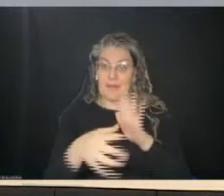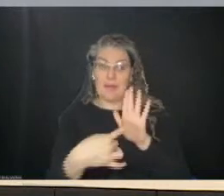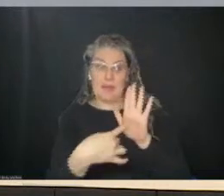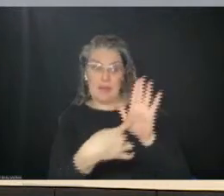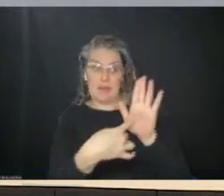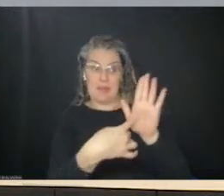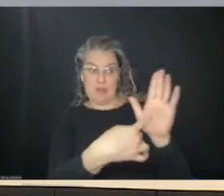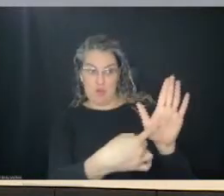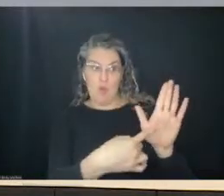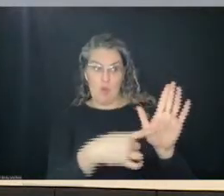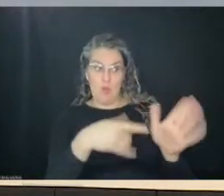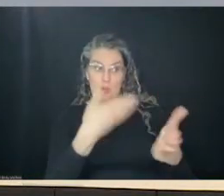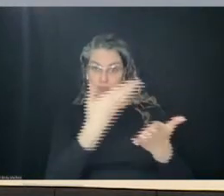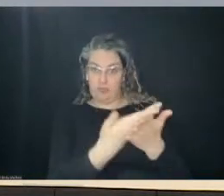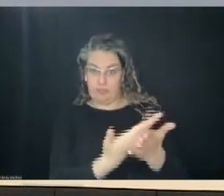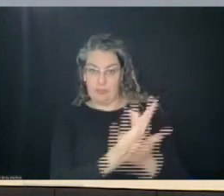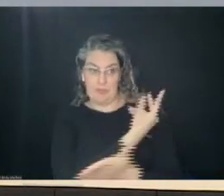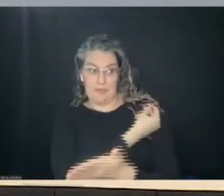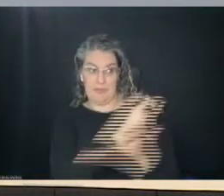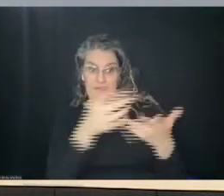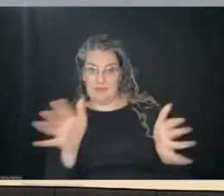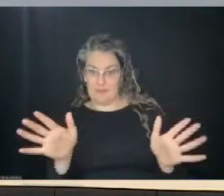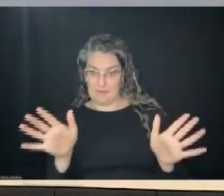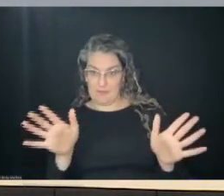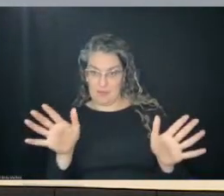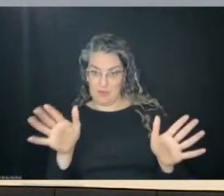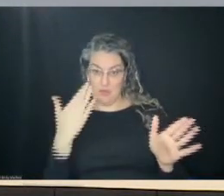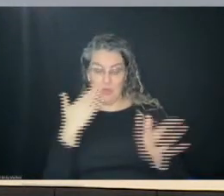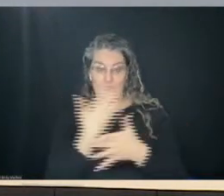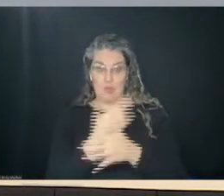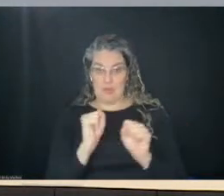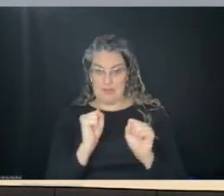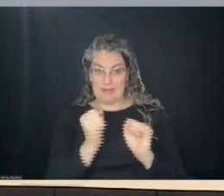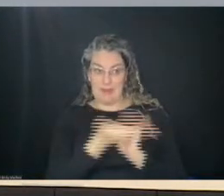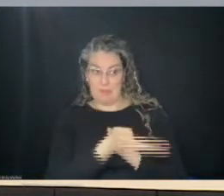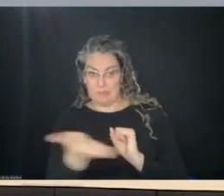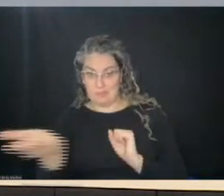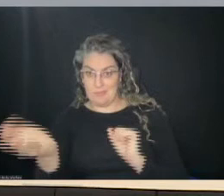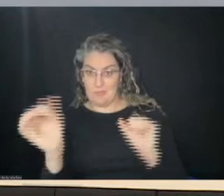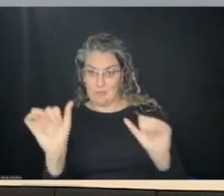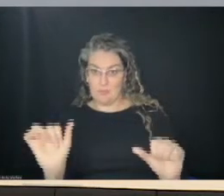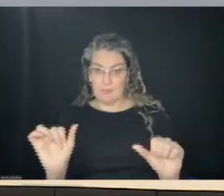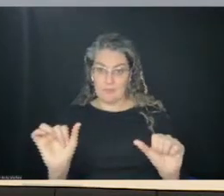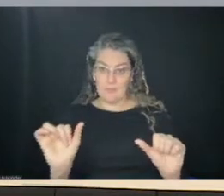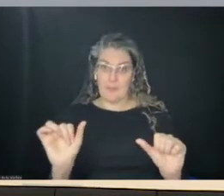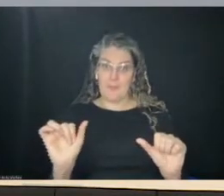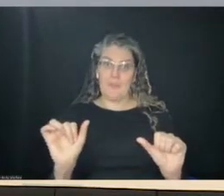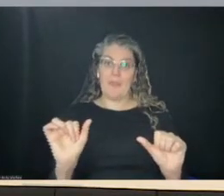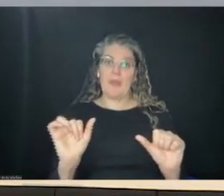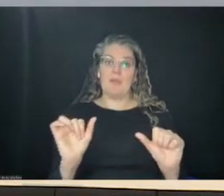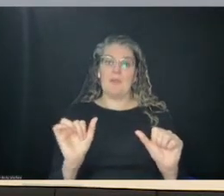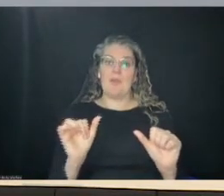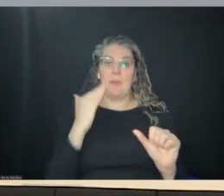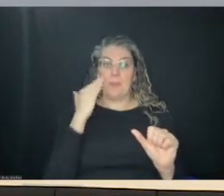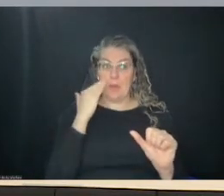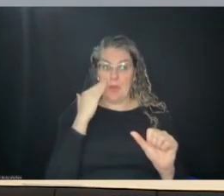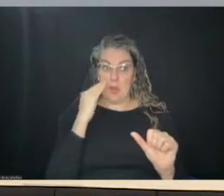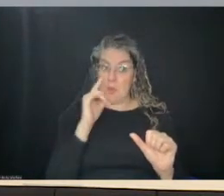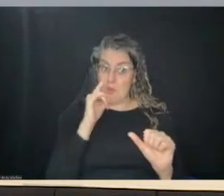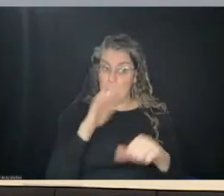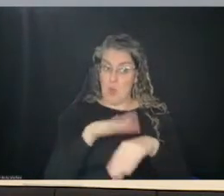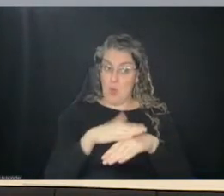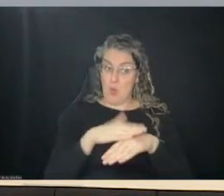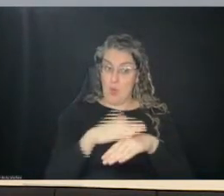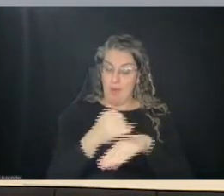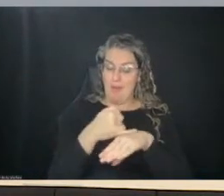requesting just in the interim, so that we can make sure that we keep or get as many islanders fully